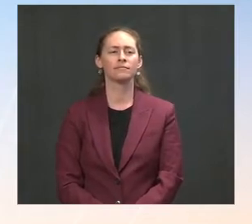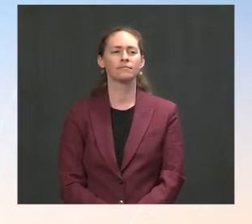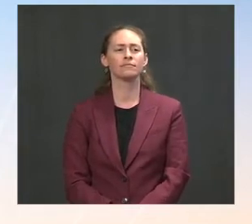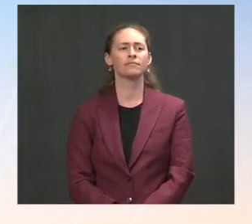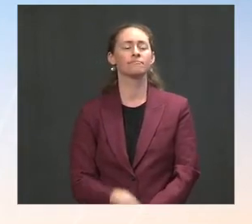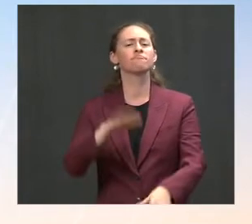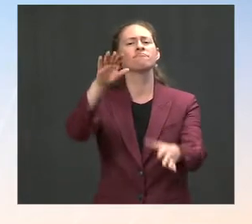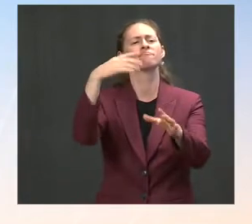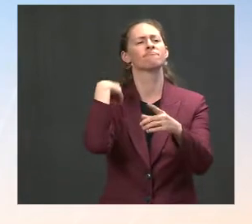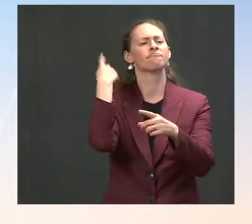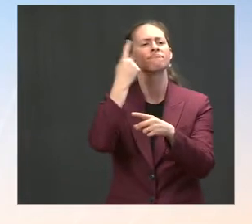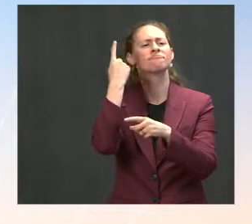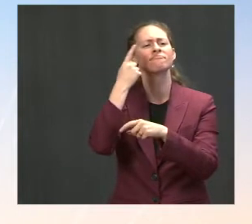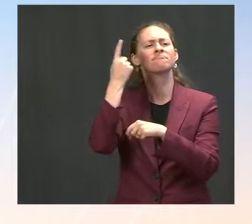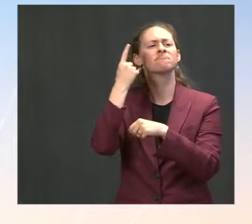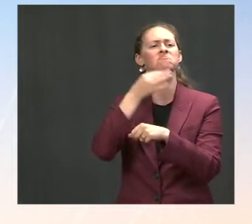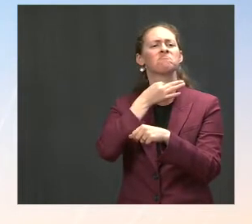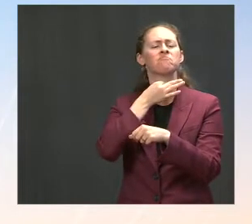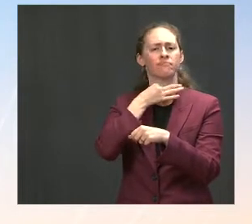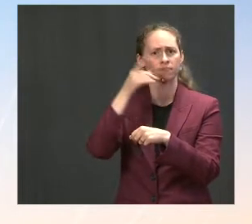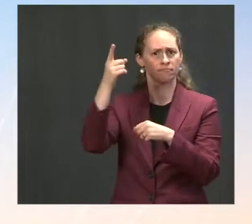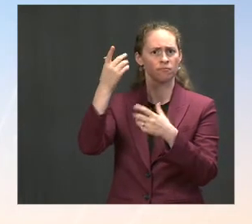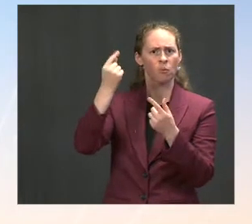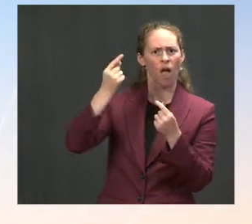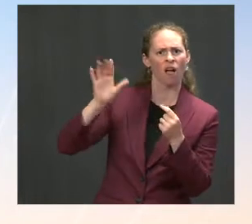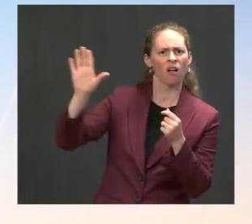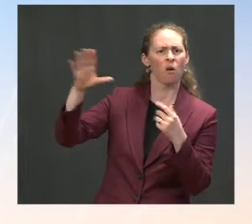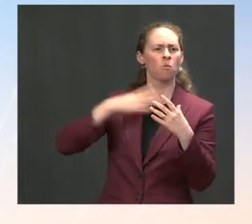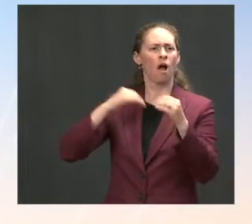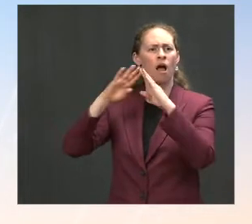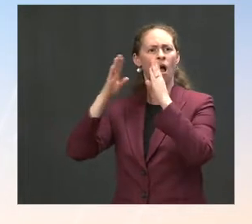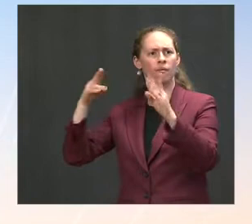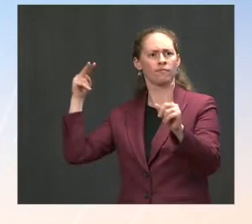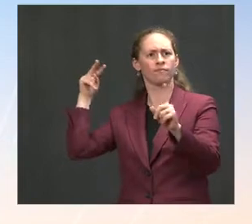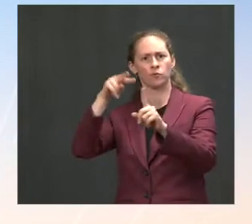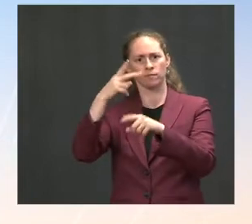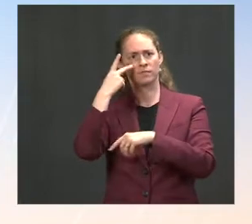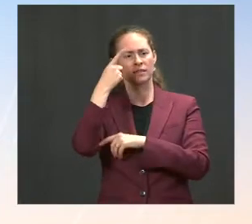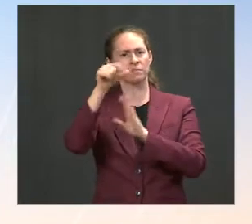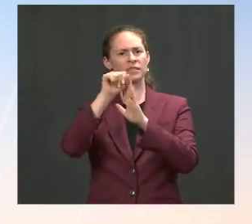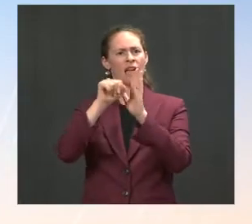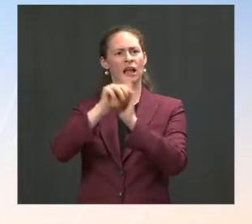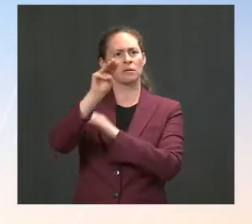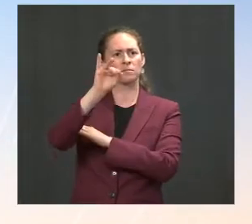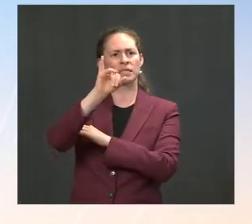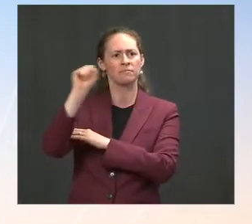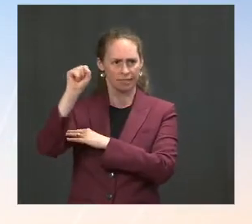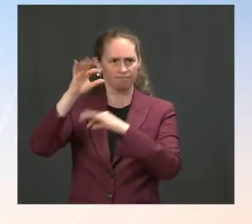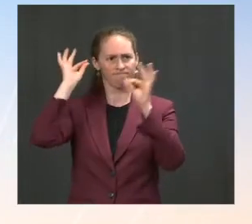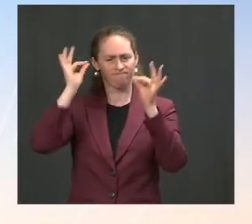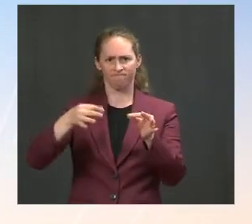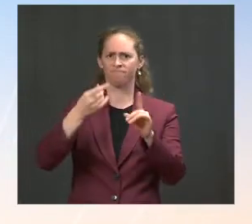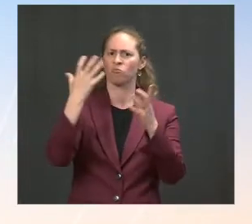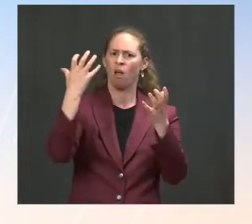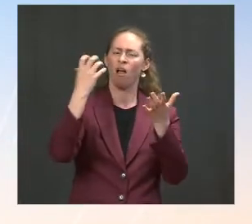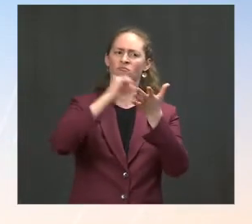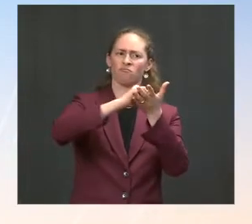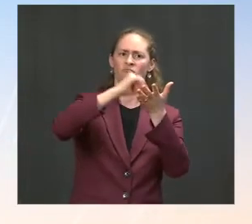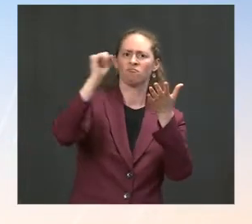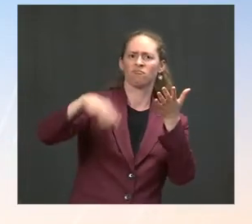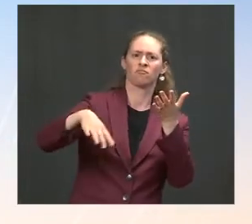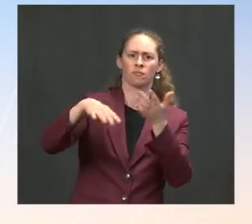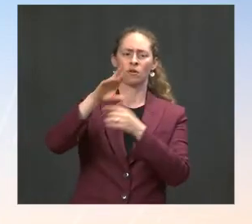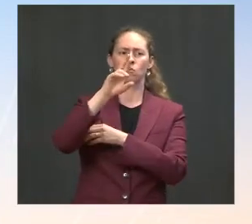to Mississippi's decision to ask the Supreme Court to overturn Roe v. Wade? Well, certainly we are we